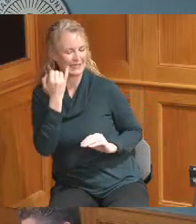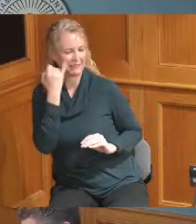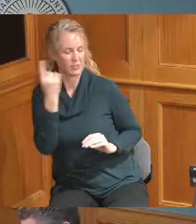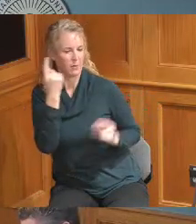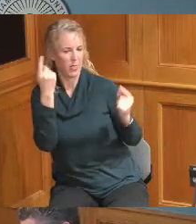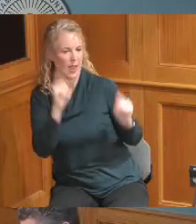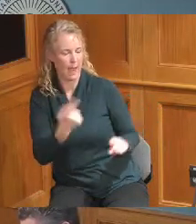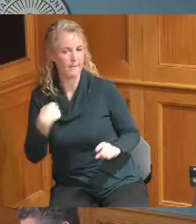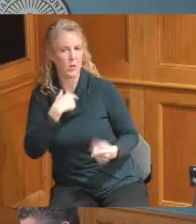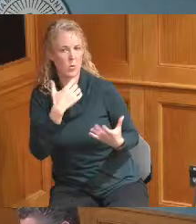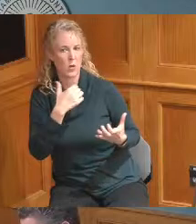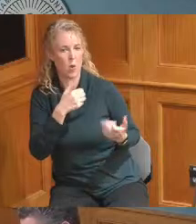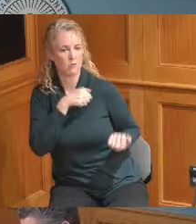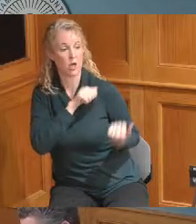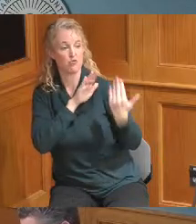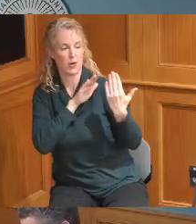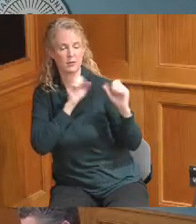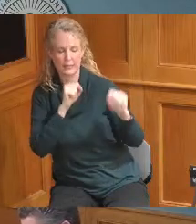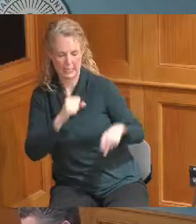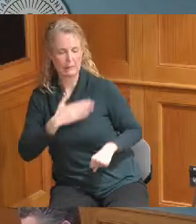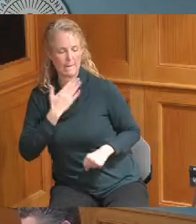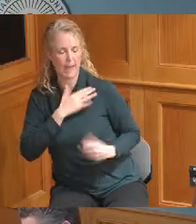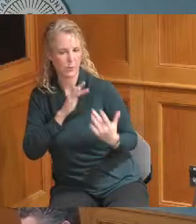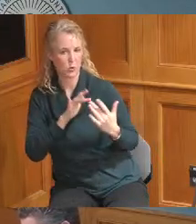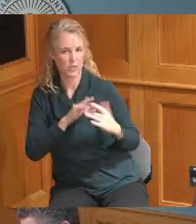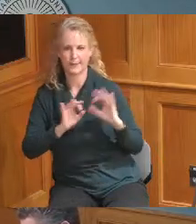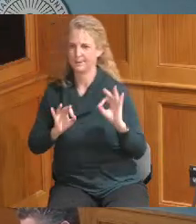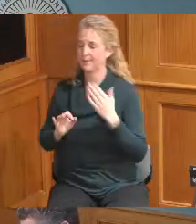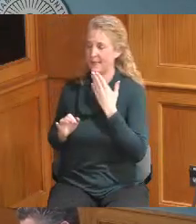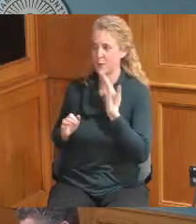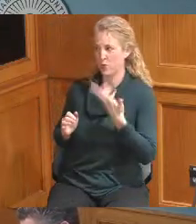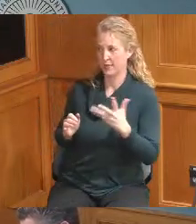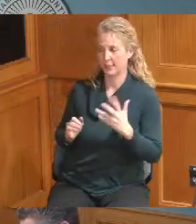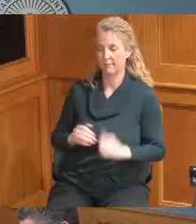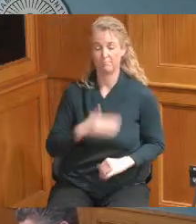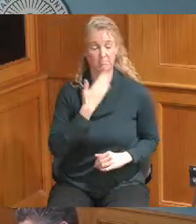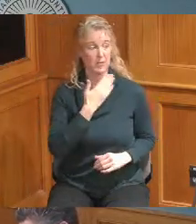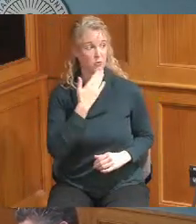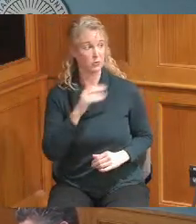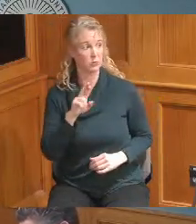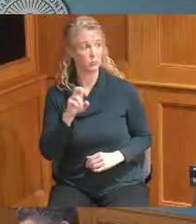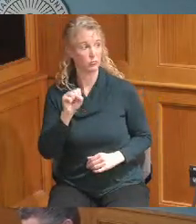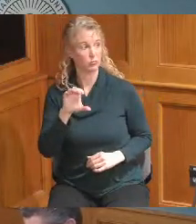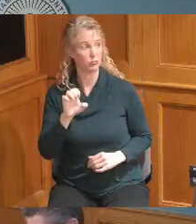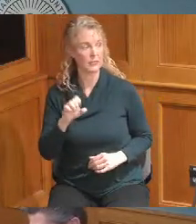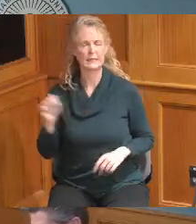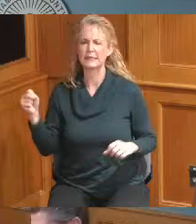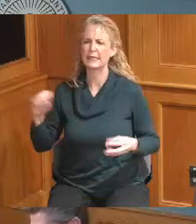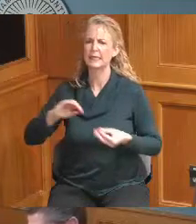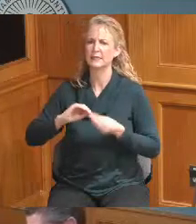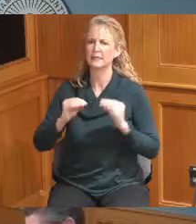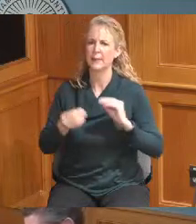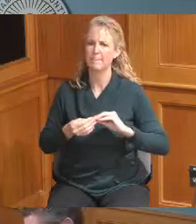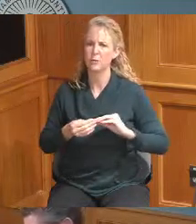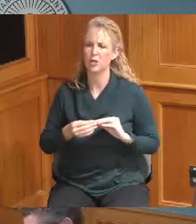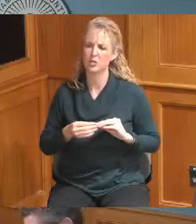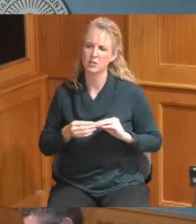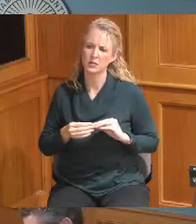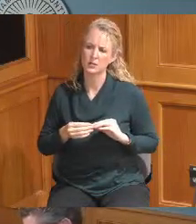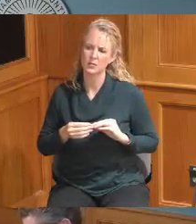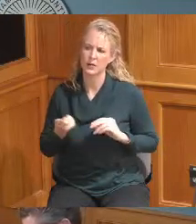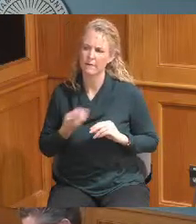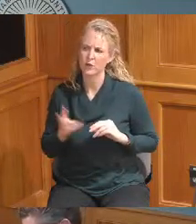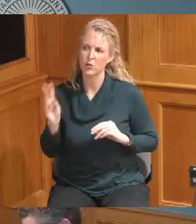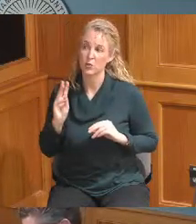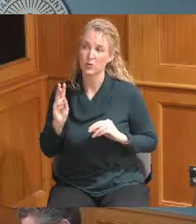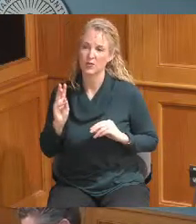we would want to highlight, so we can absolutely reach out on that. Thank you. That's all I had. Thank you. Commissioner Reese? Yes, thank you. I've got a couple